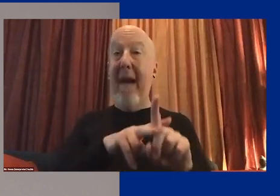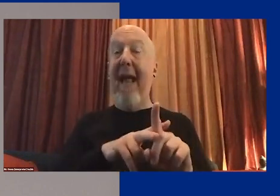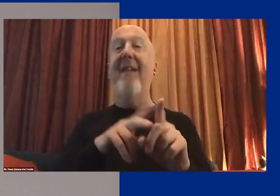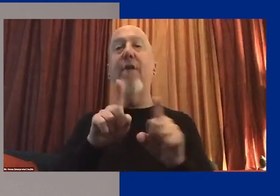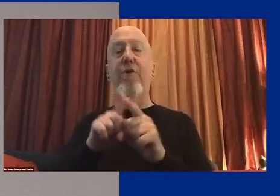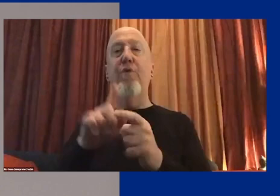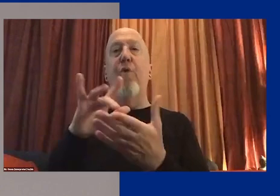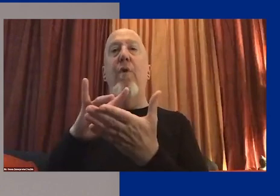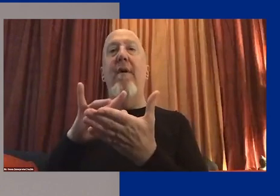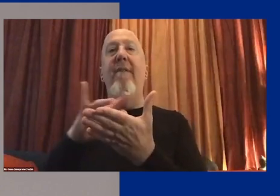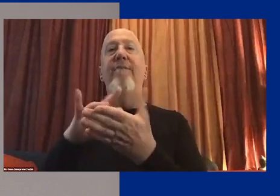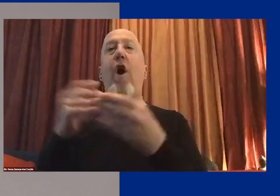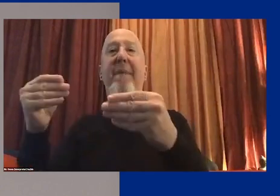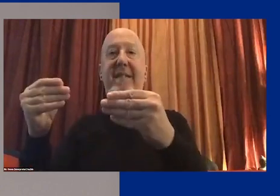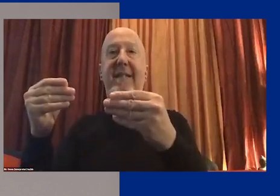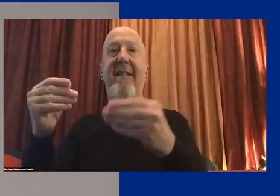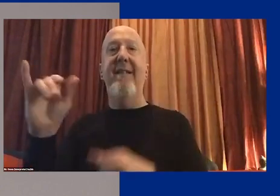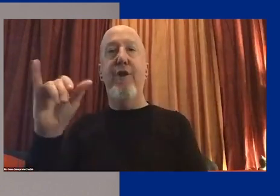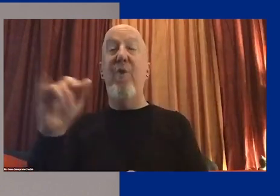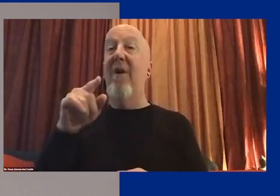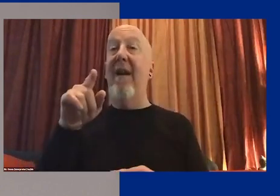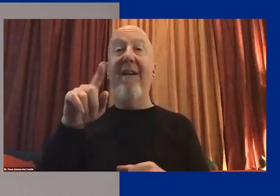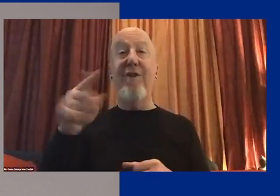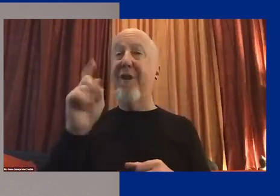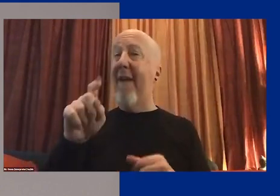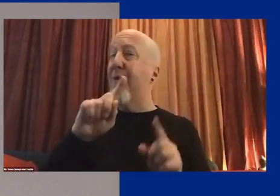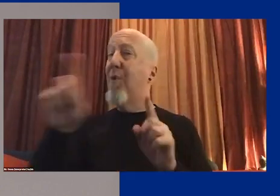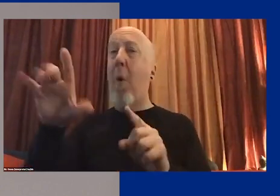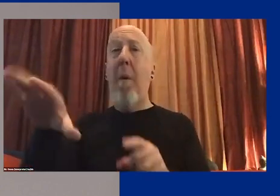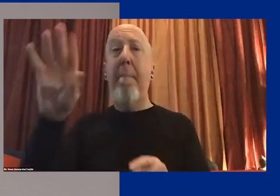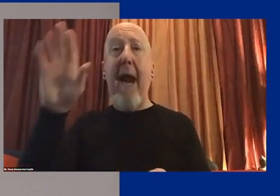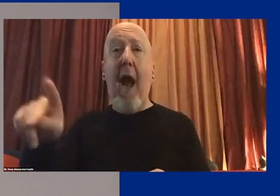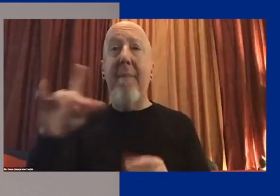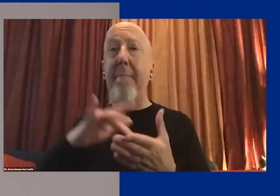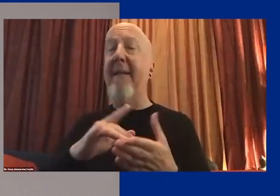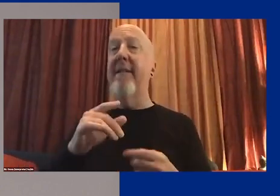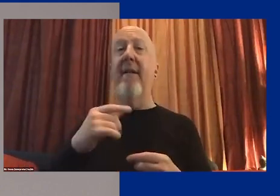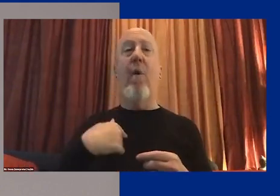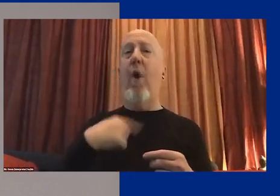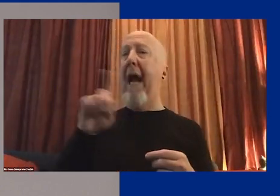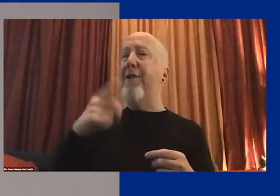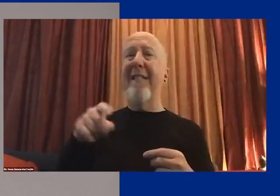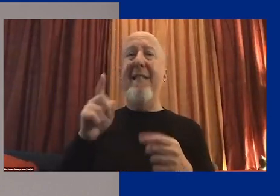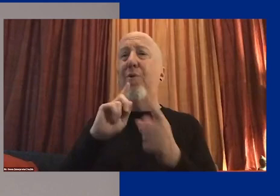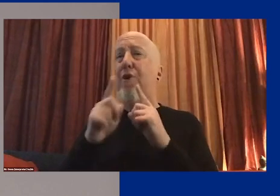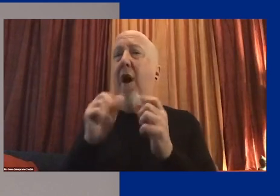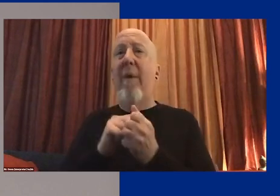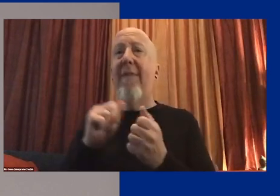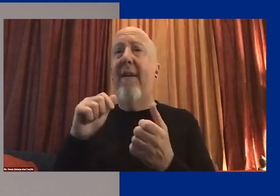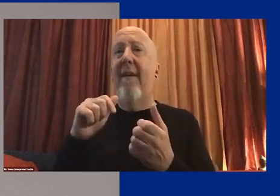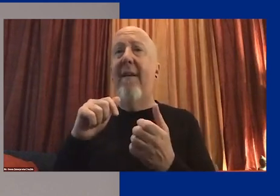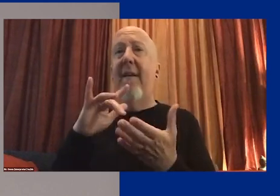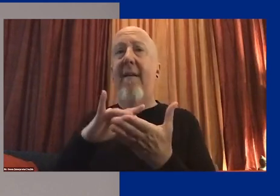well. So if it's a question of just picking up your meds or speaking to a pharmacist, again, some of that can be done through